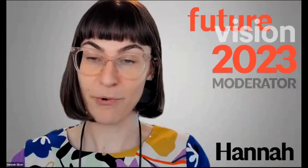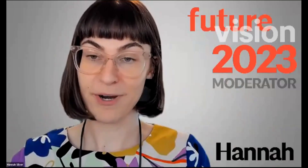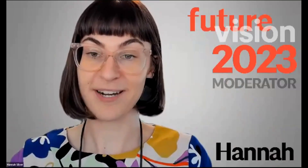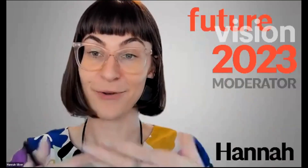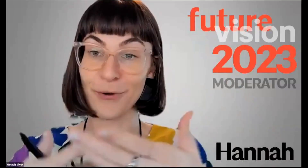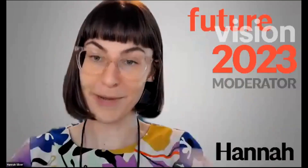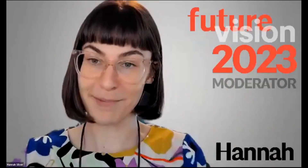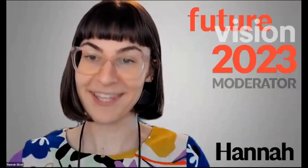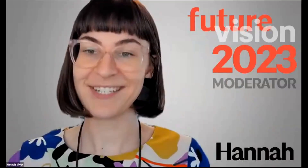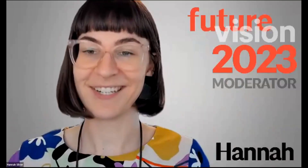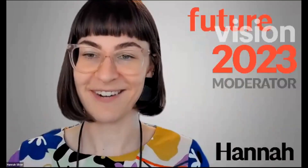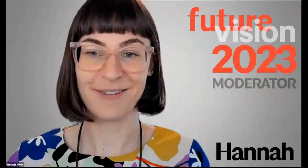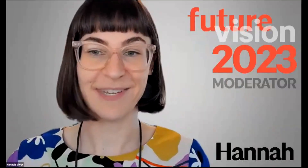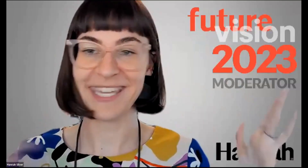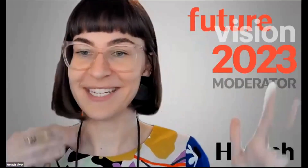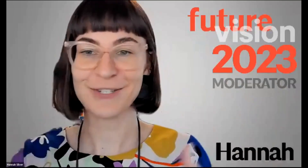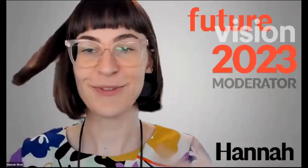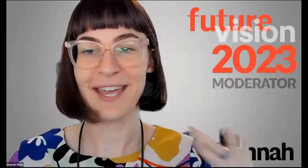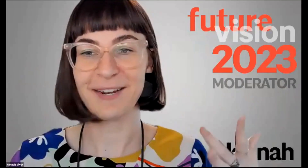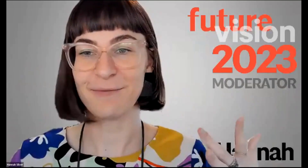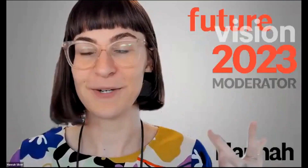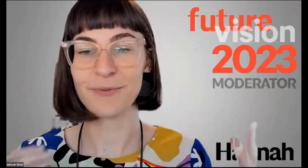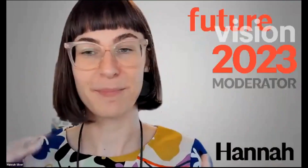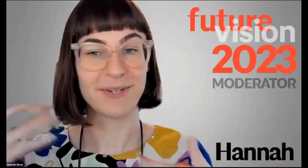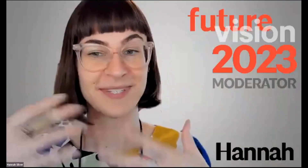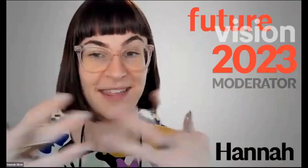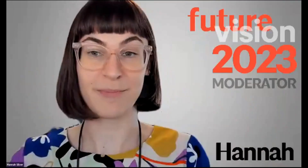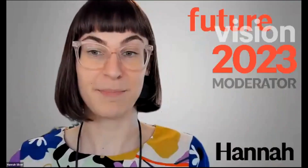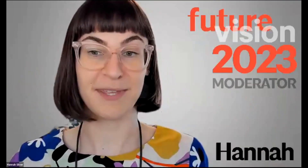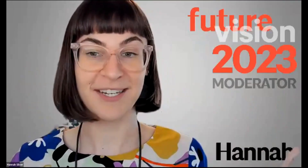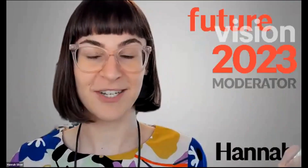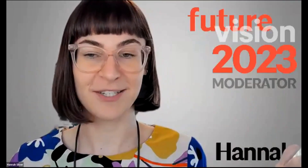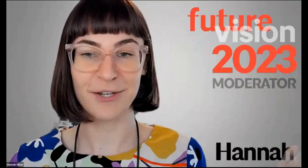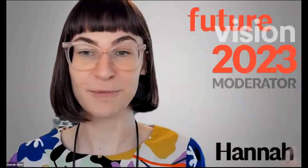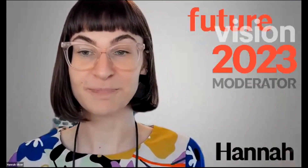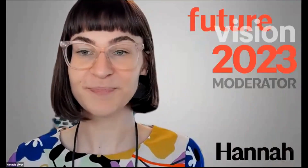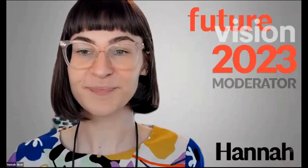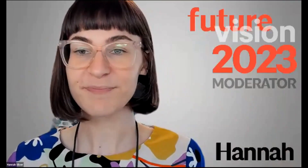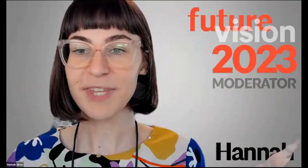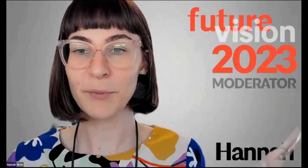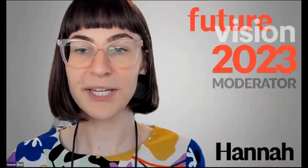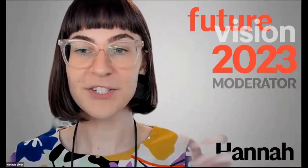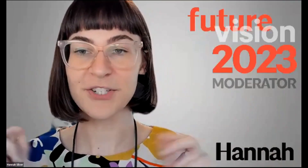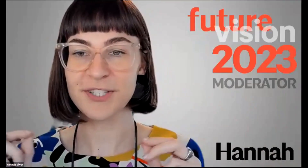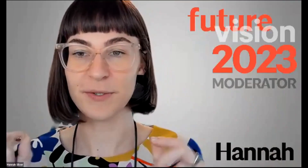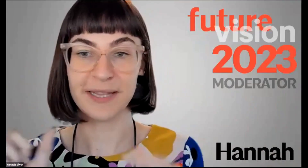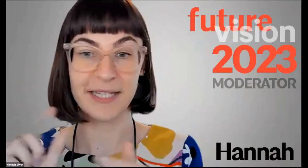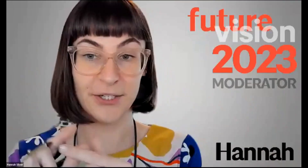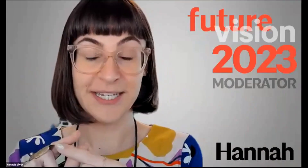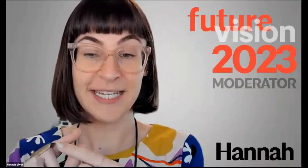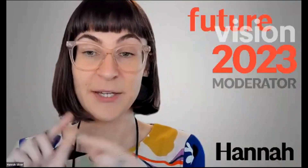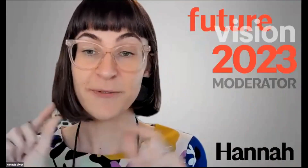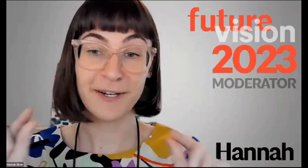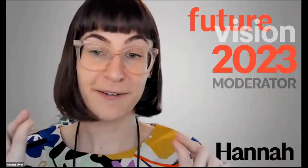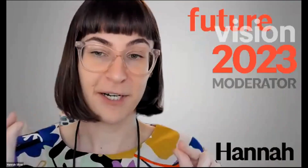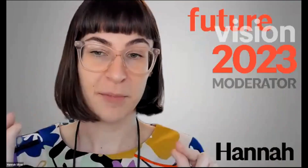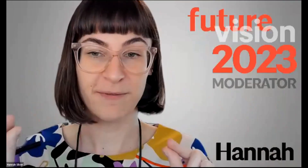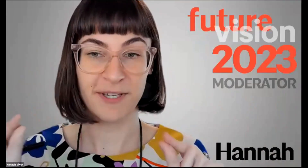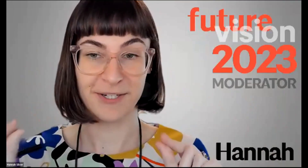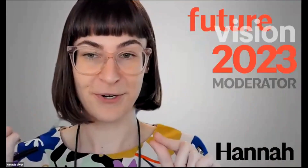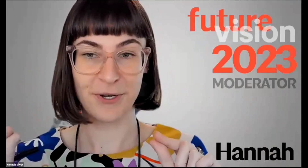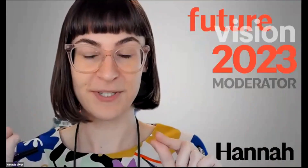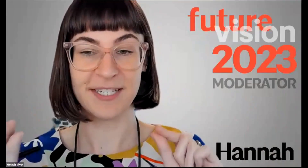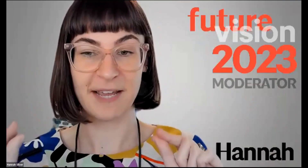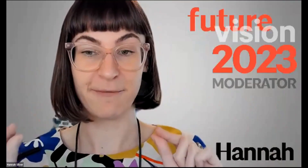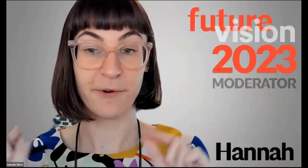that support the whole population, right? And we can't do that if we don't represent the population. So we're going to just do a little, very, very